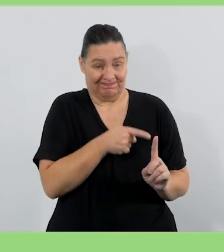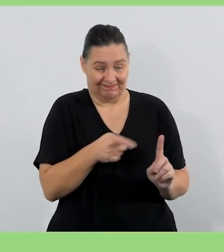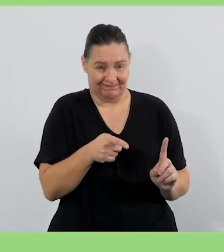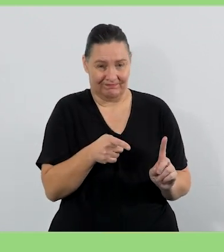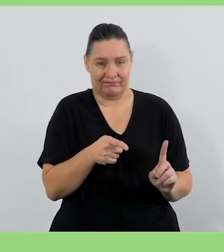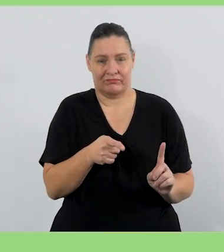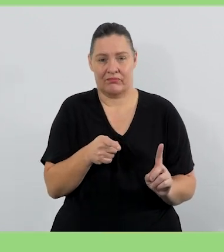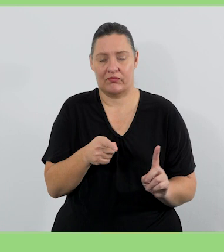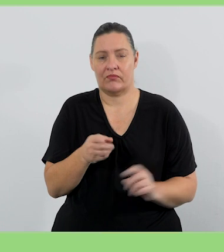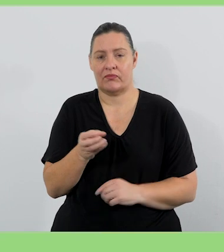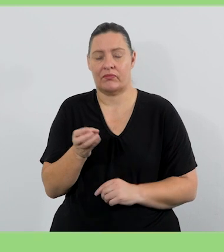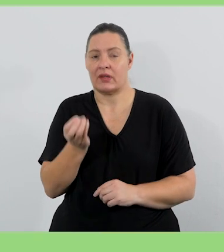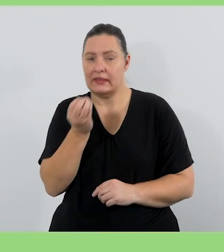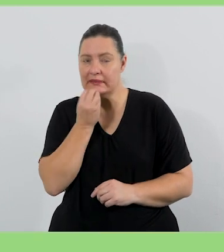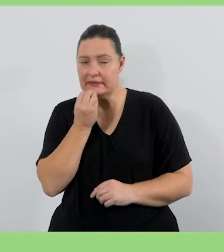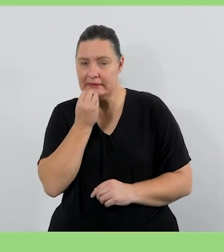that